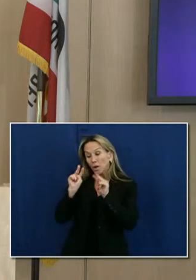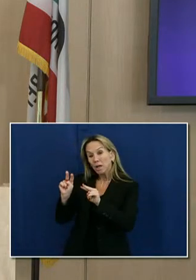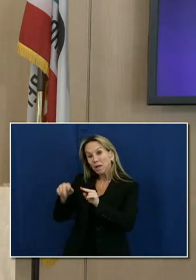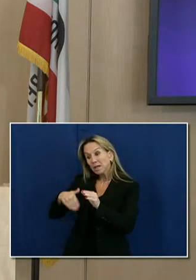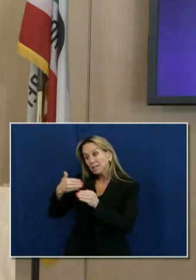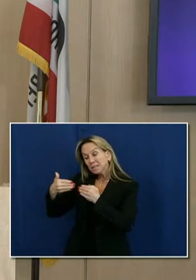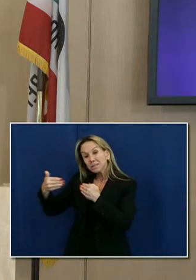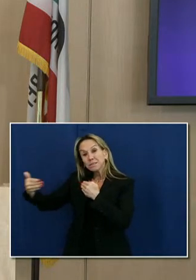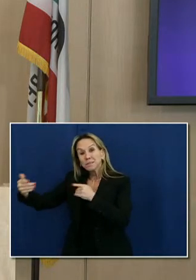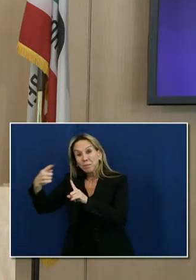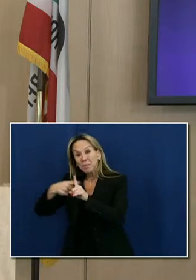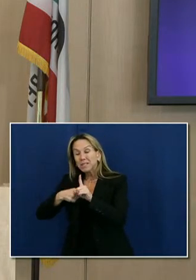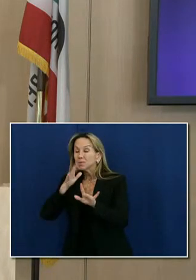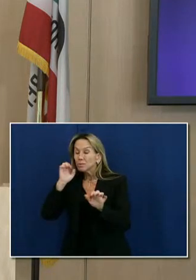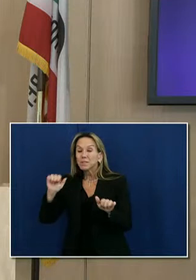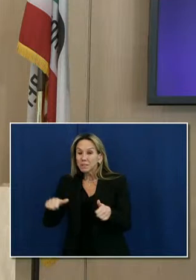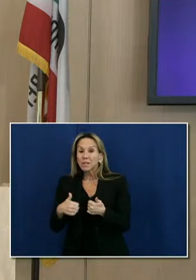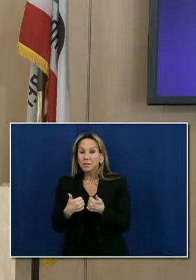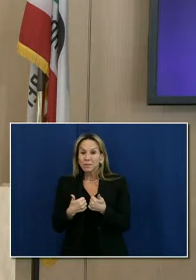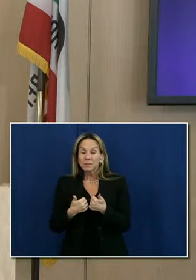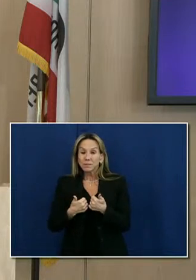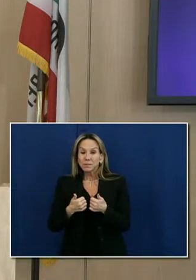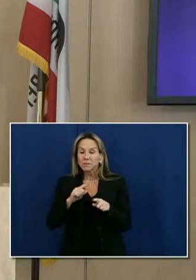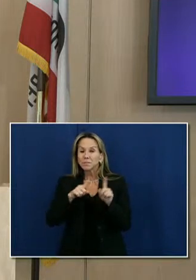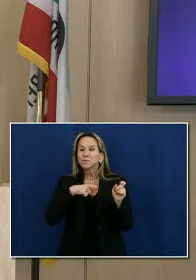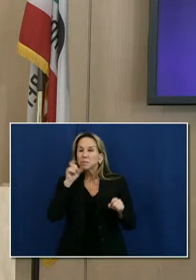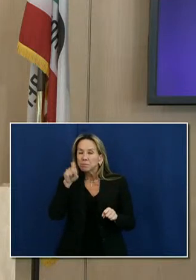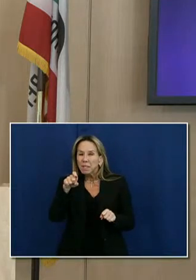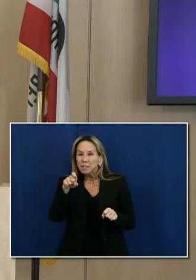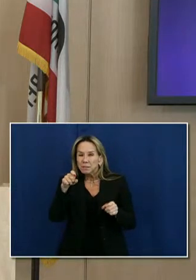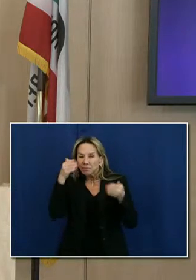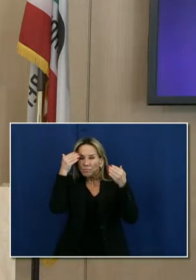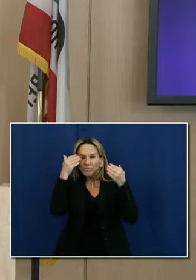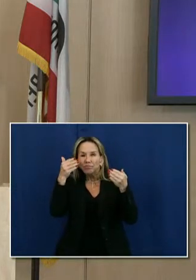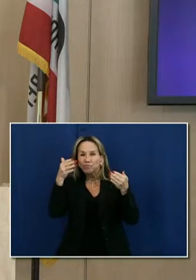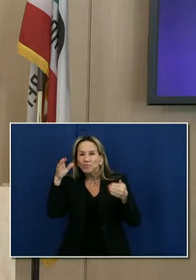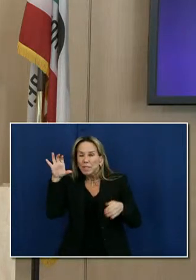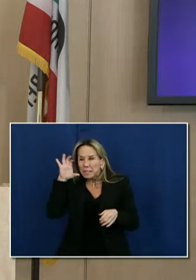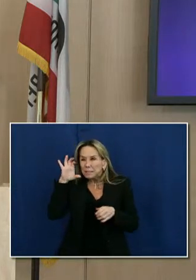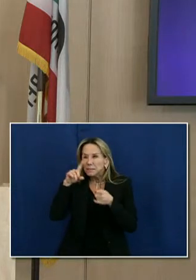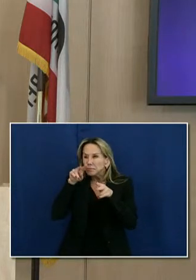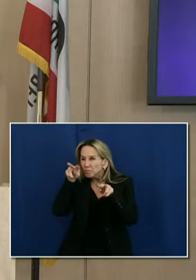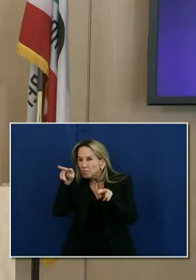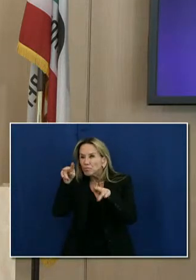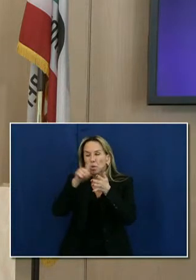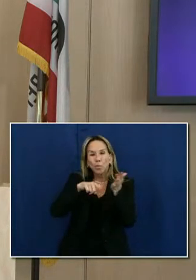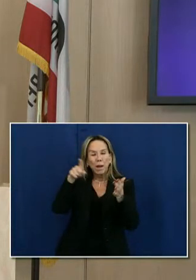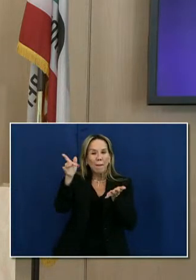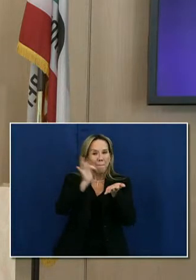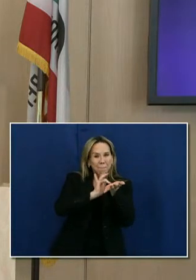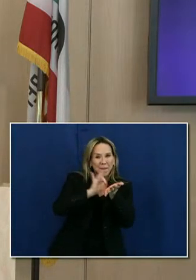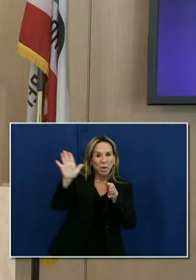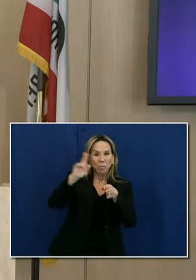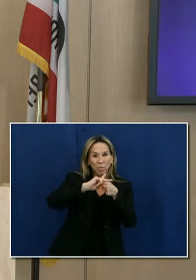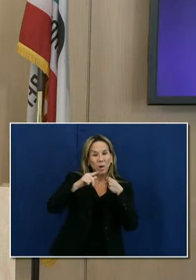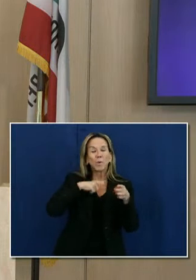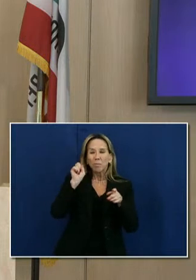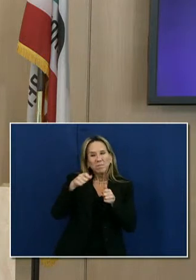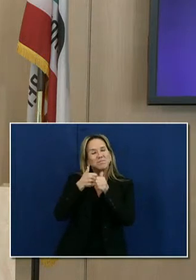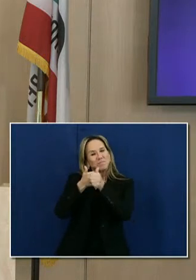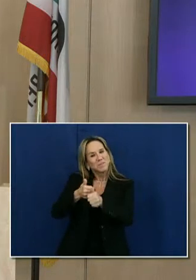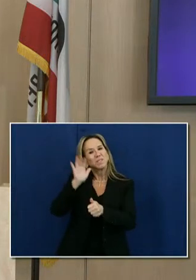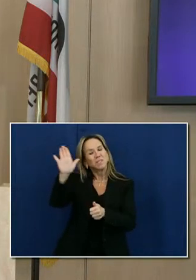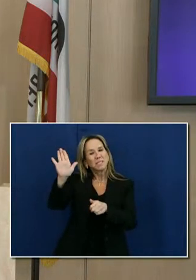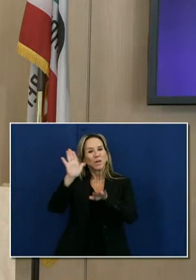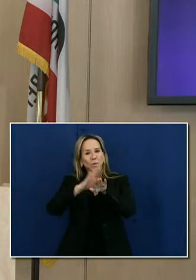going to be challenging, I think. But we must listen to the medical professionals. We must heed their warnings, and we